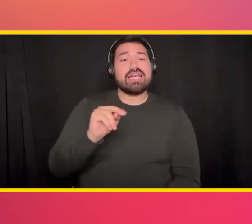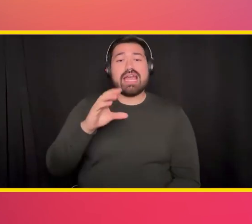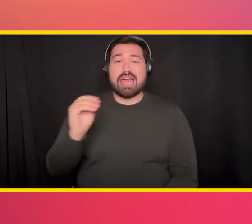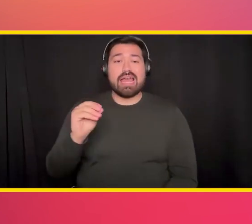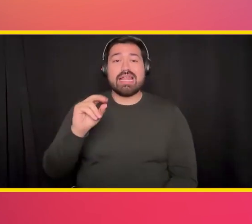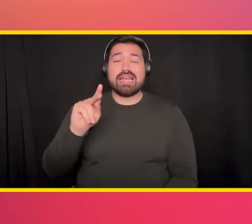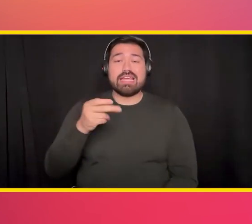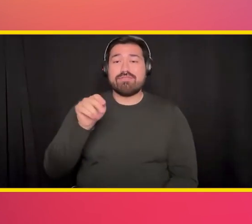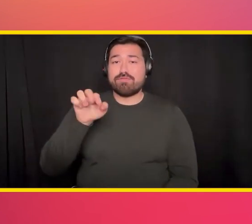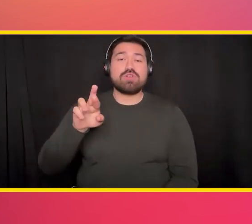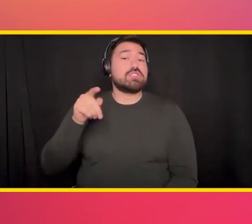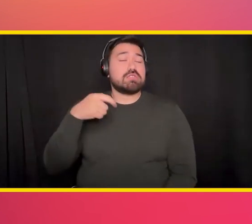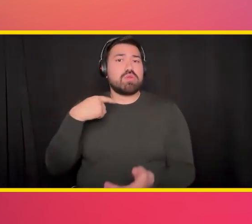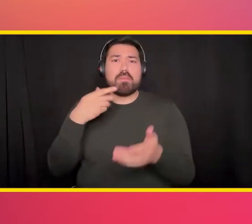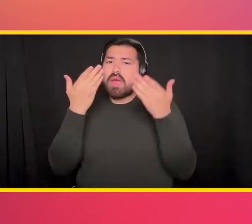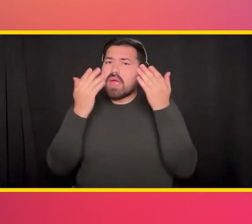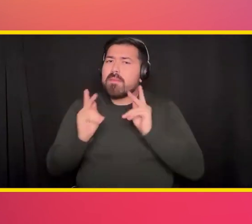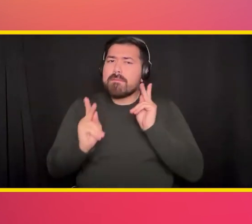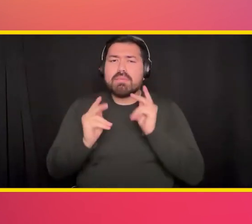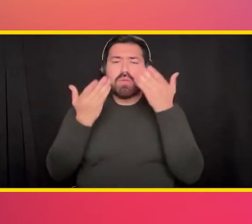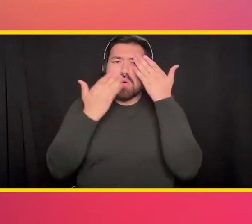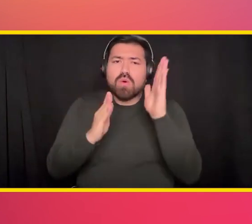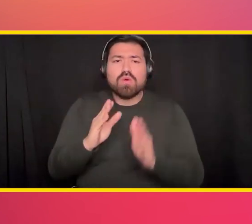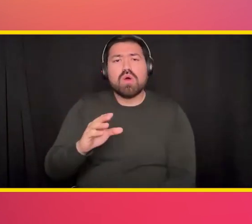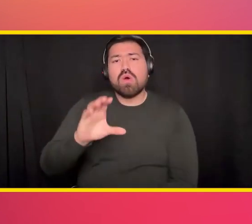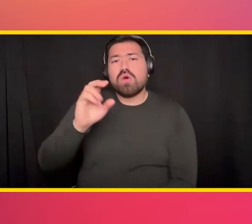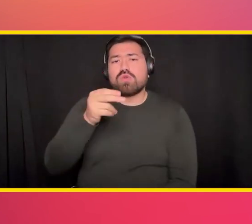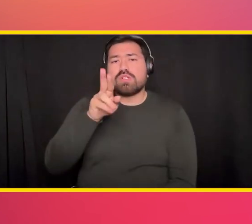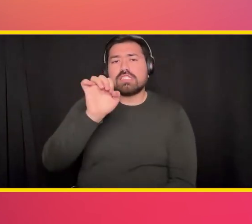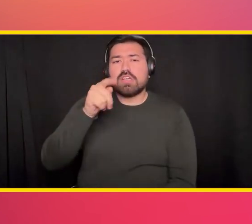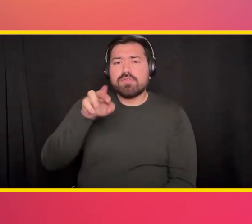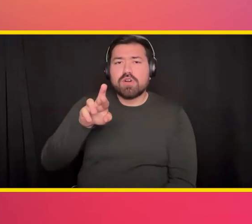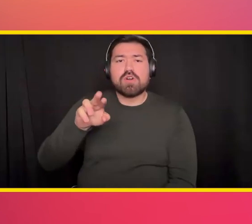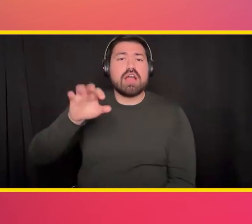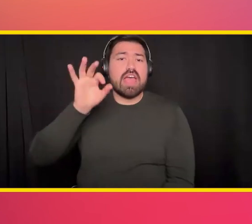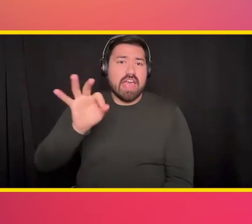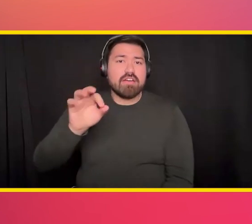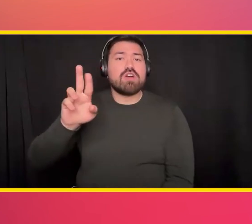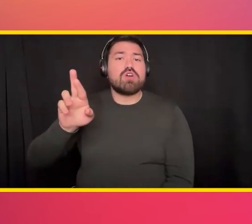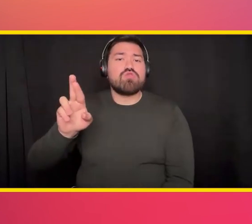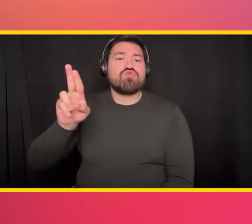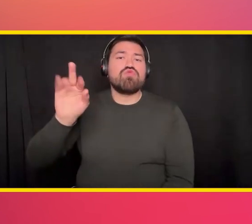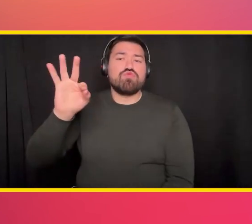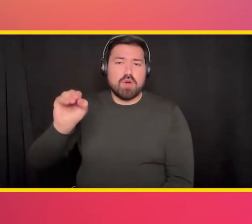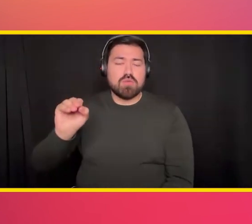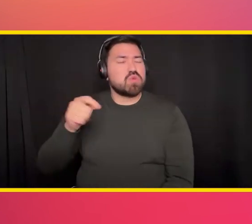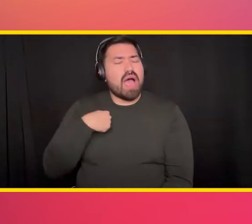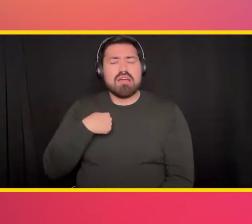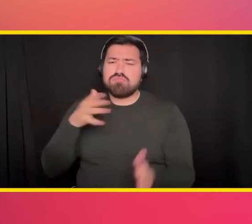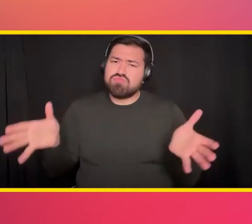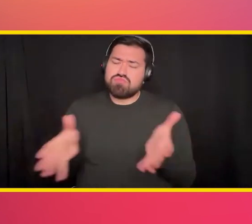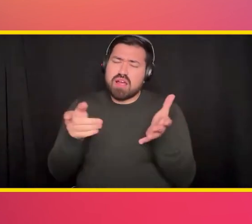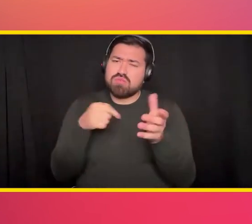many people do not know the name Christopher F. Rufo, and I'm going to encourage you to go and do your